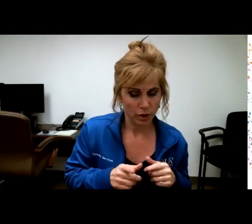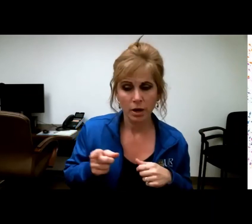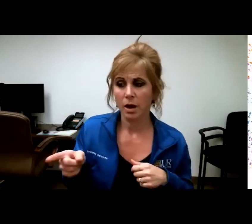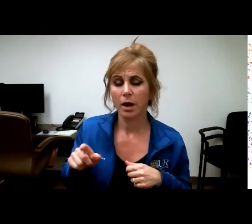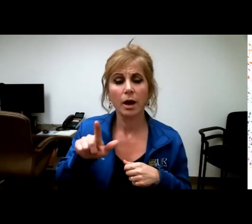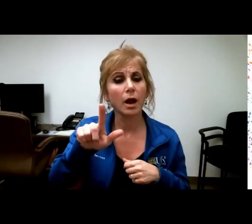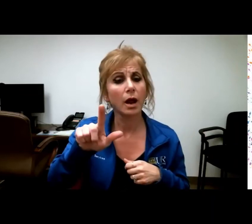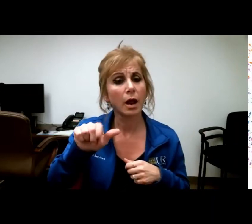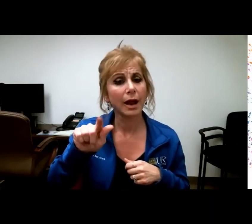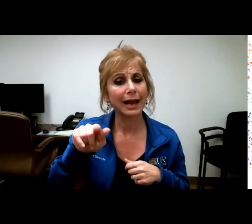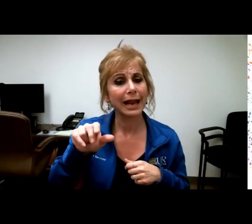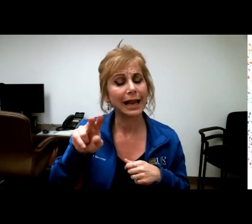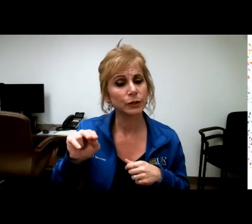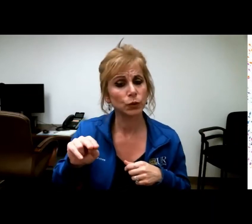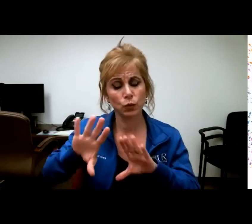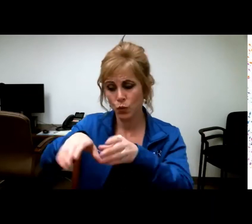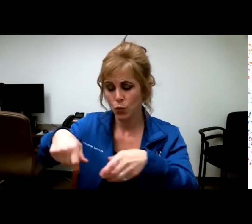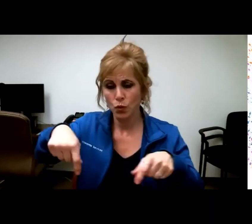social determinants of health.